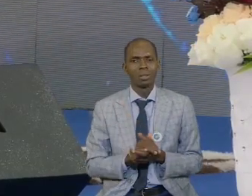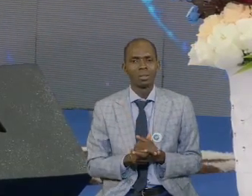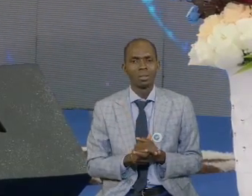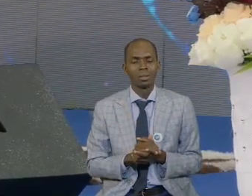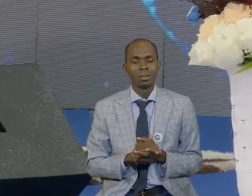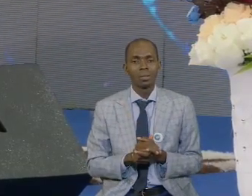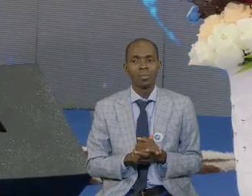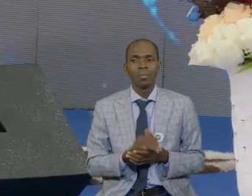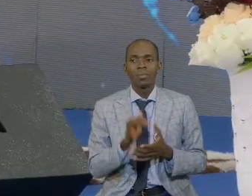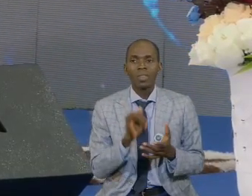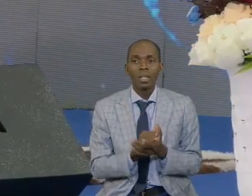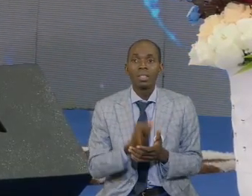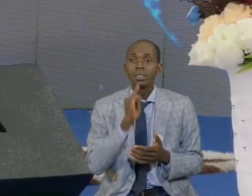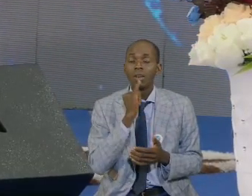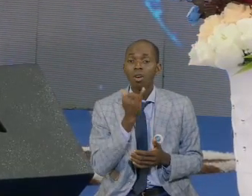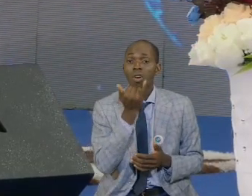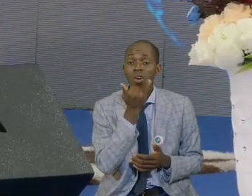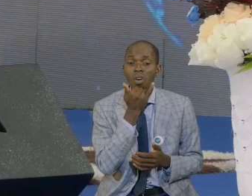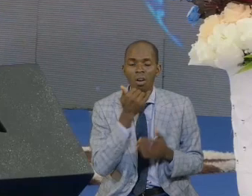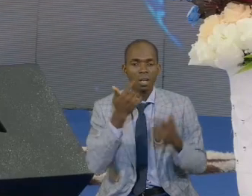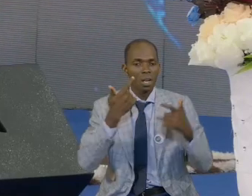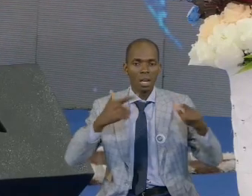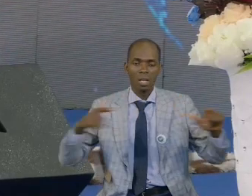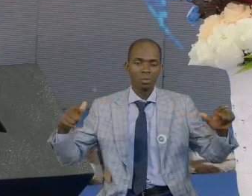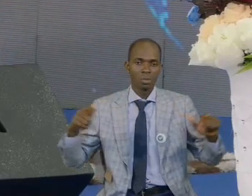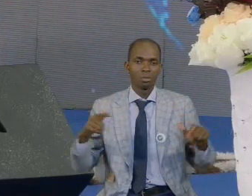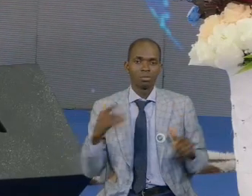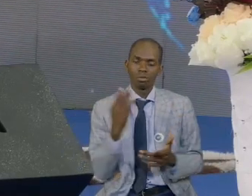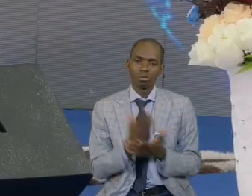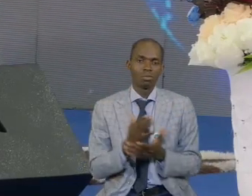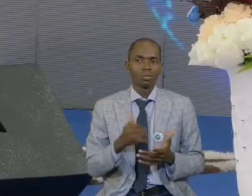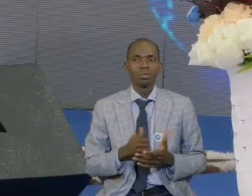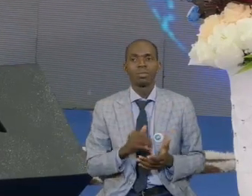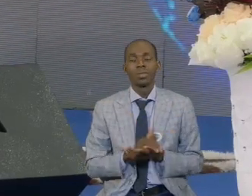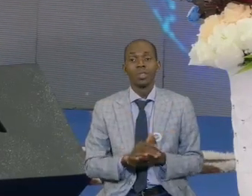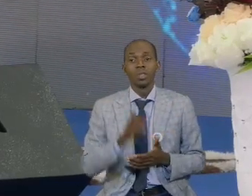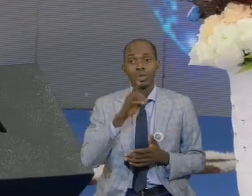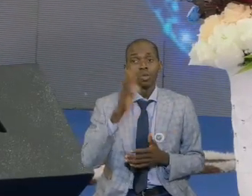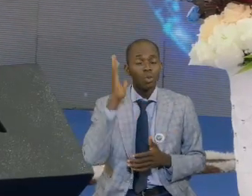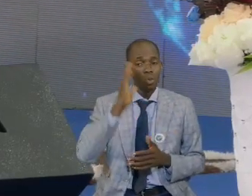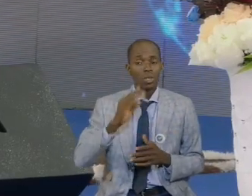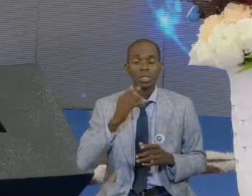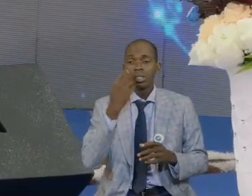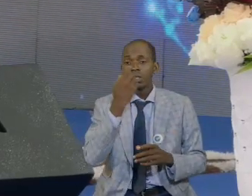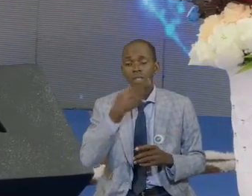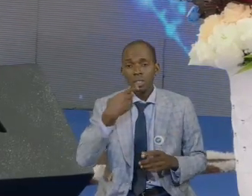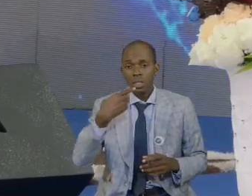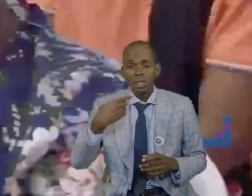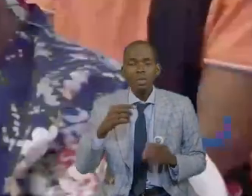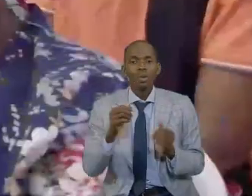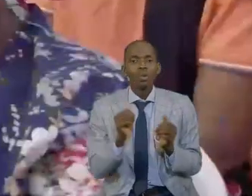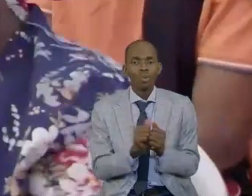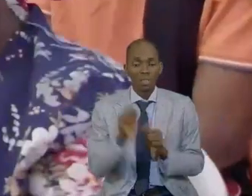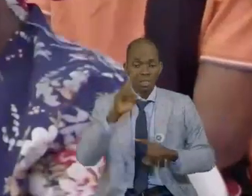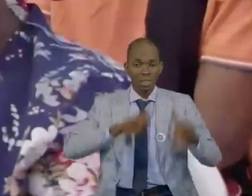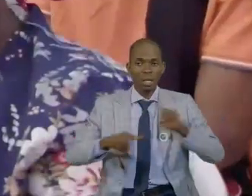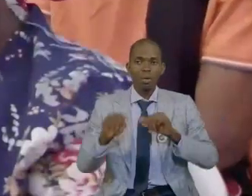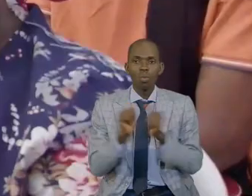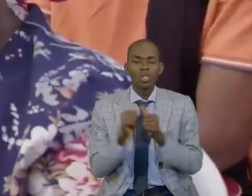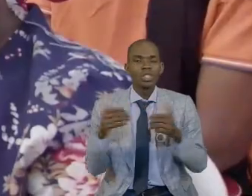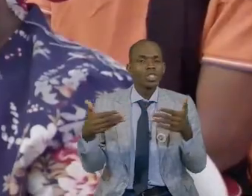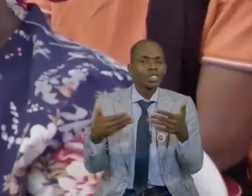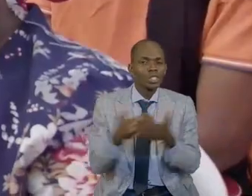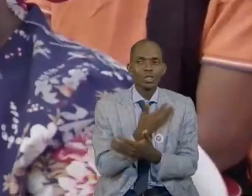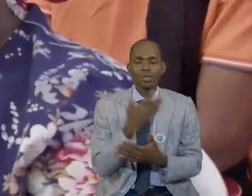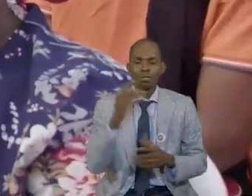That's wrong language. You will speak with new tongues. I said